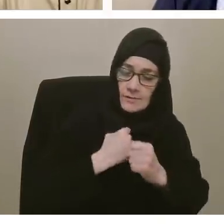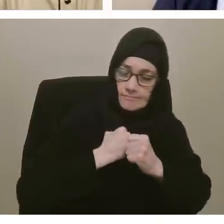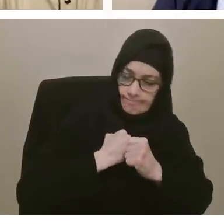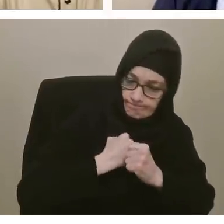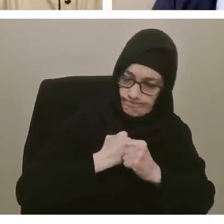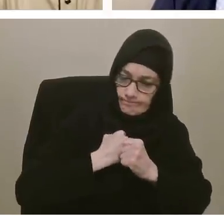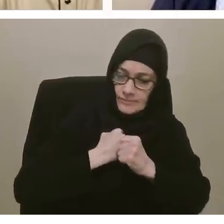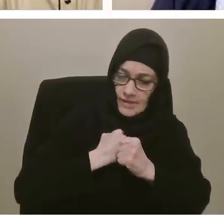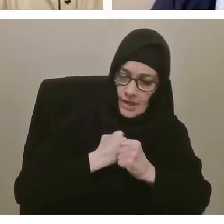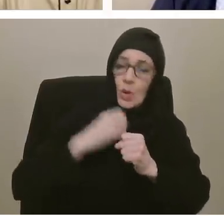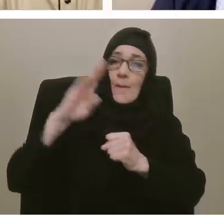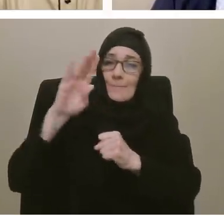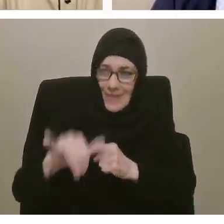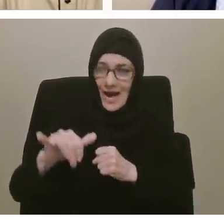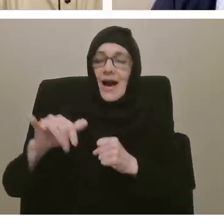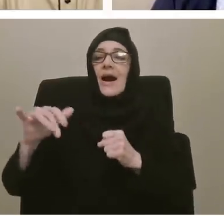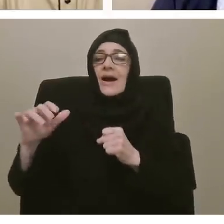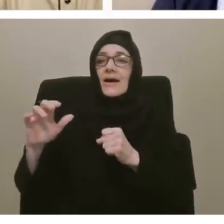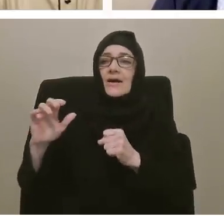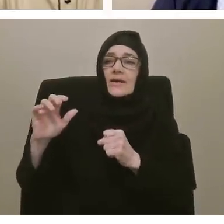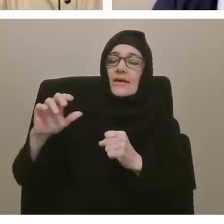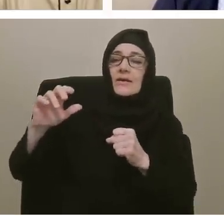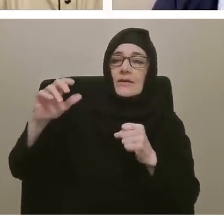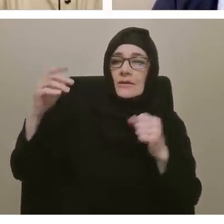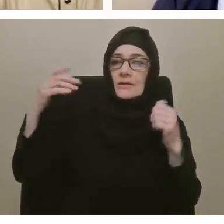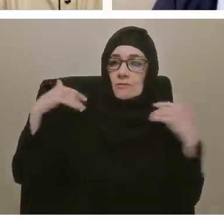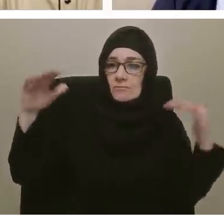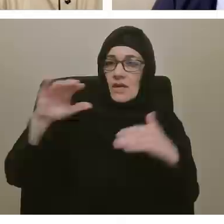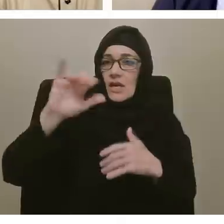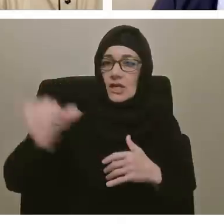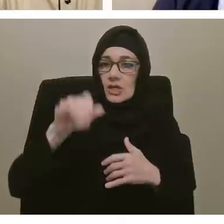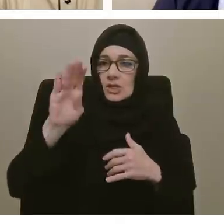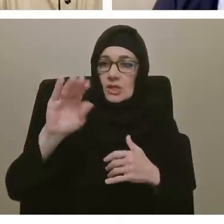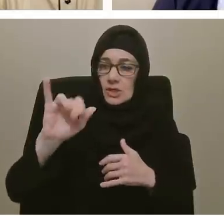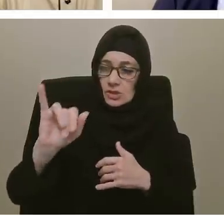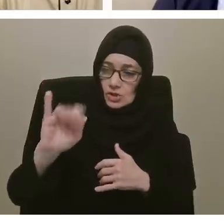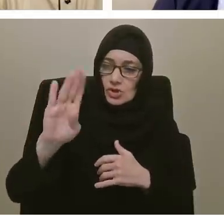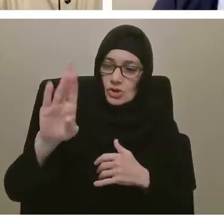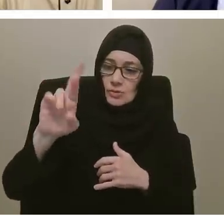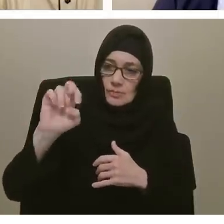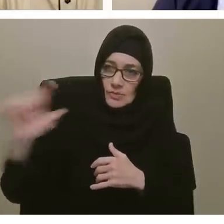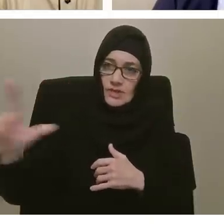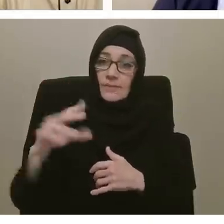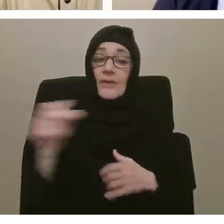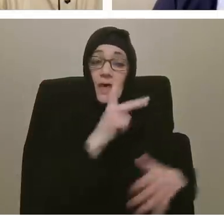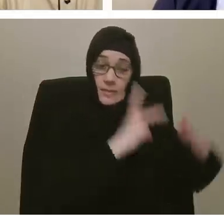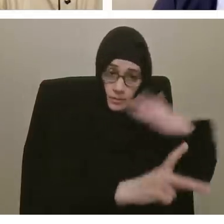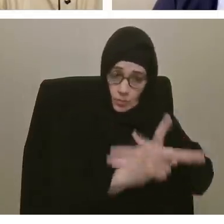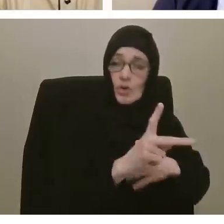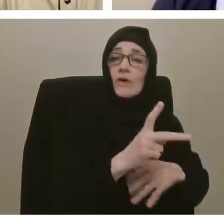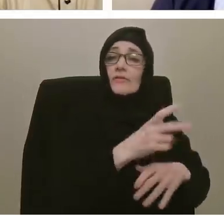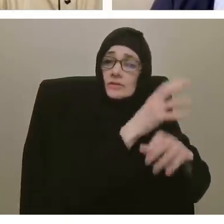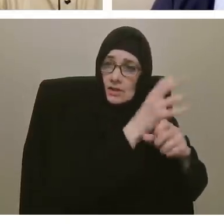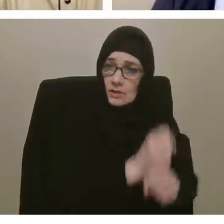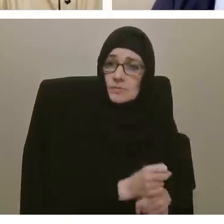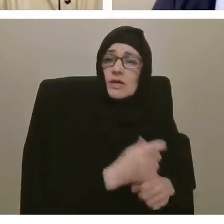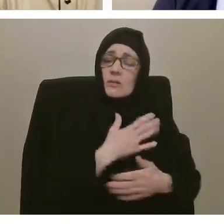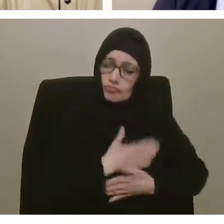Sayyiduna Jibreel. And the Prophet sallallahu alaihi wasallam had enjoyed being in the cave of Hira for all those years, you know, reflecting